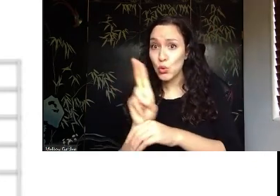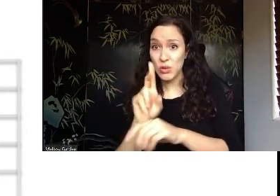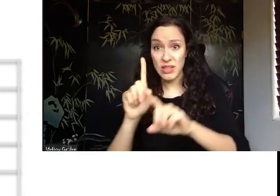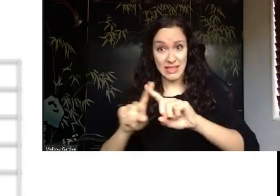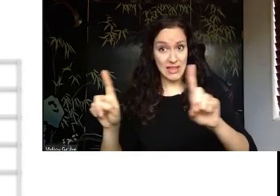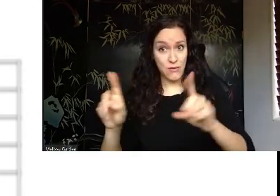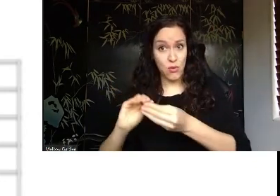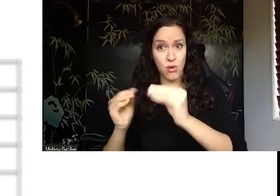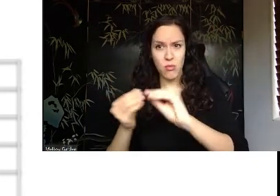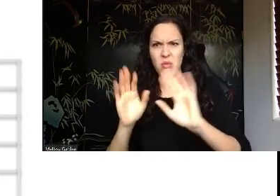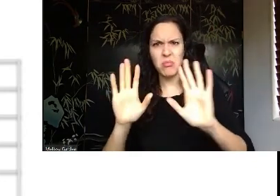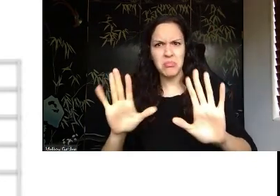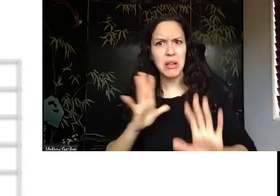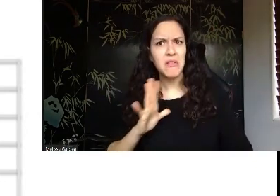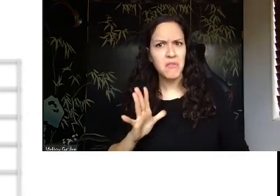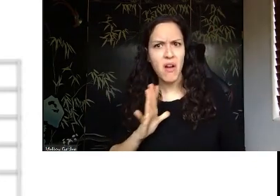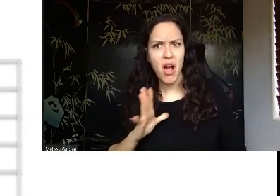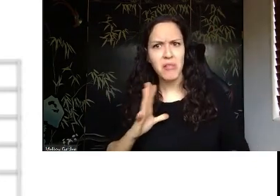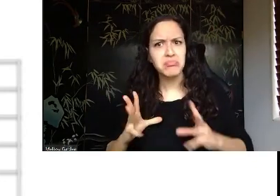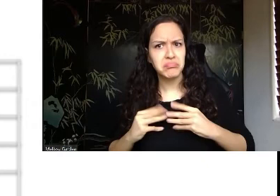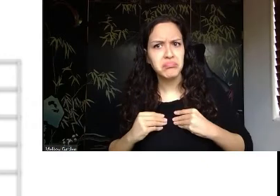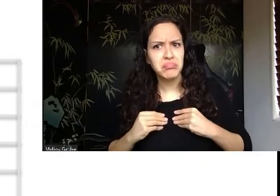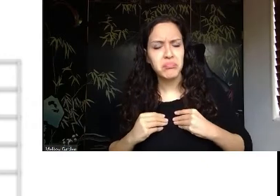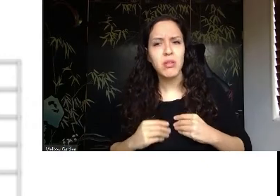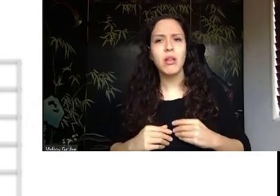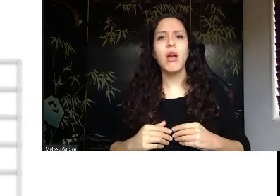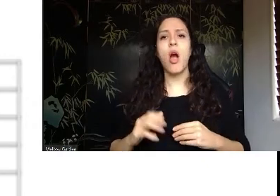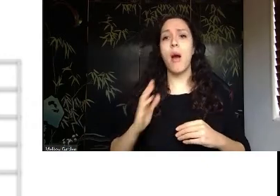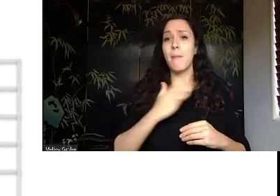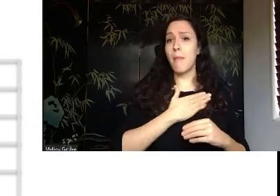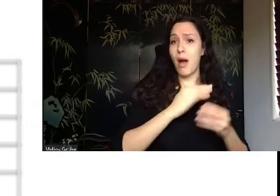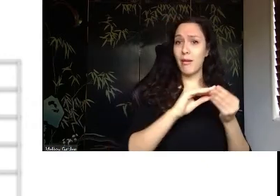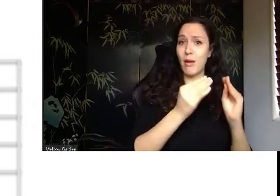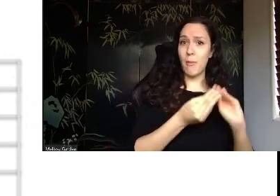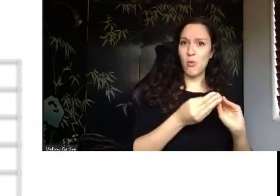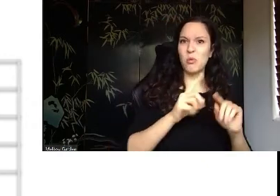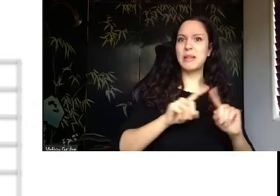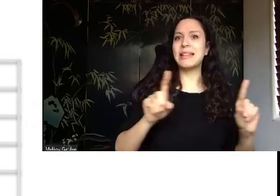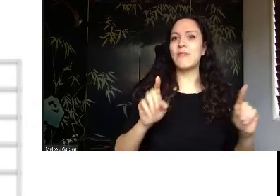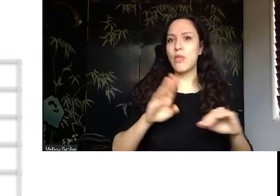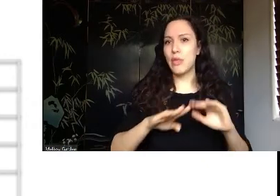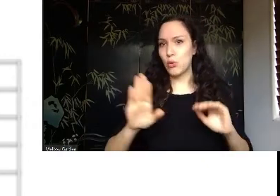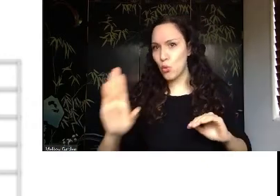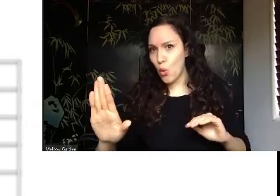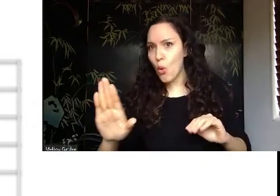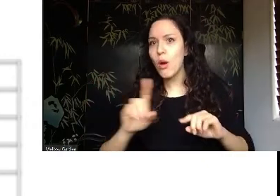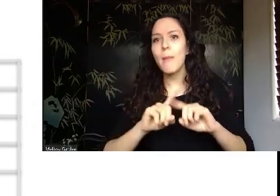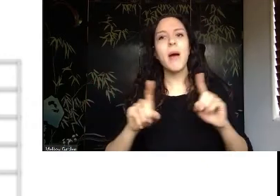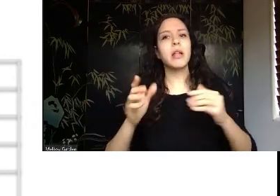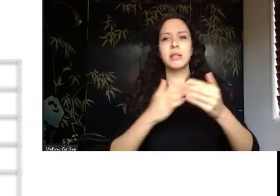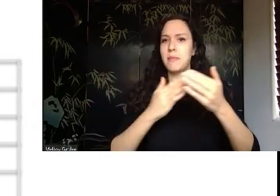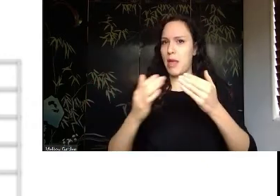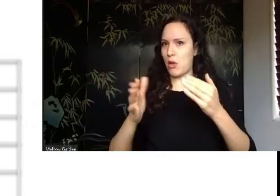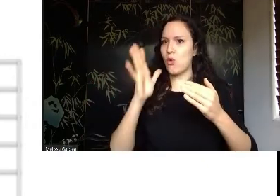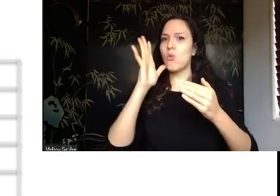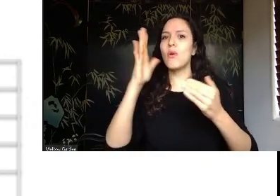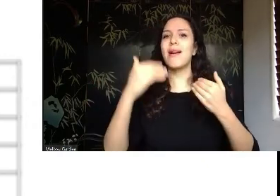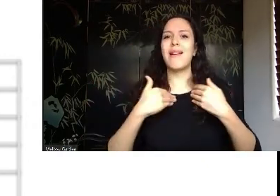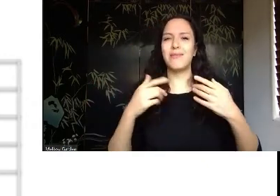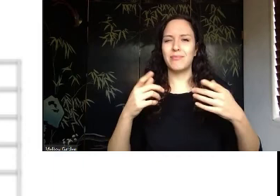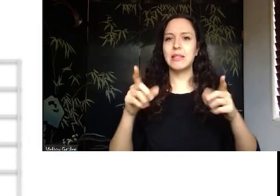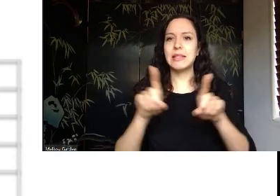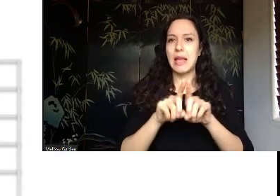but no matter what, those points will be somewhere on that line, no matter what. Okay, now try to show